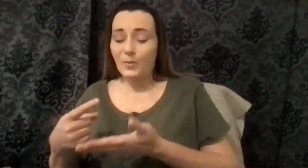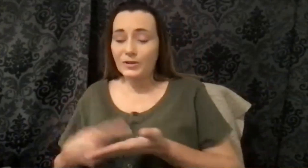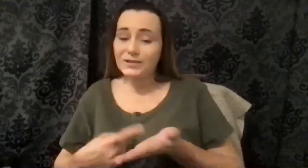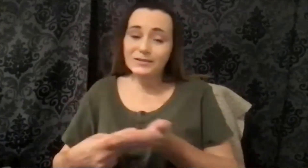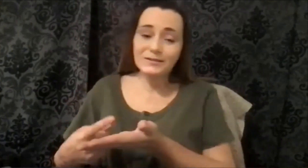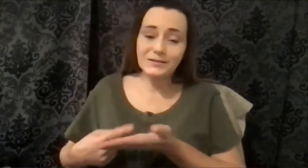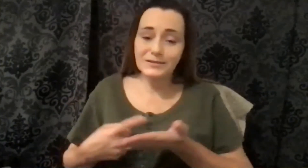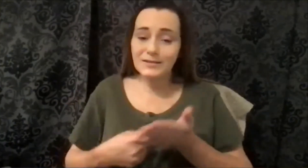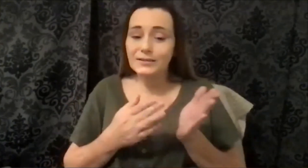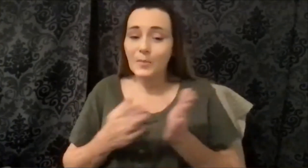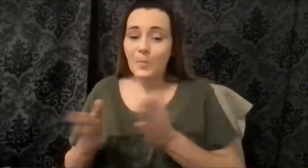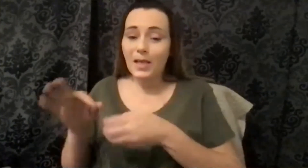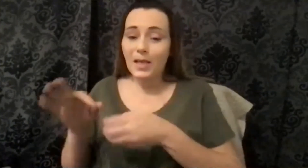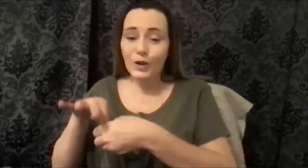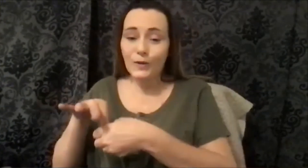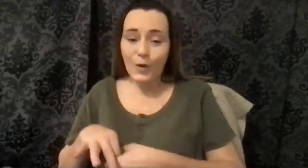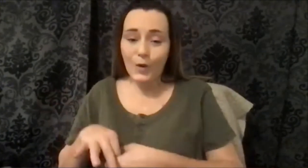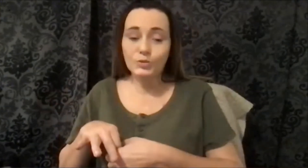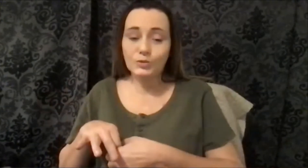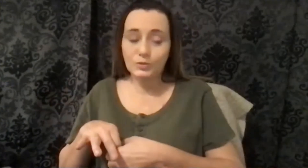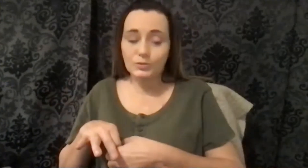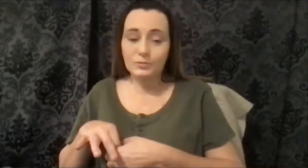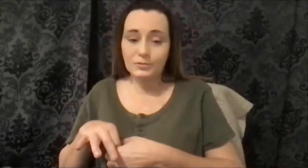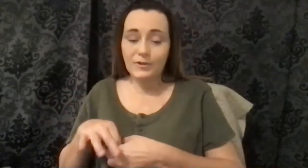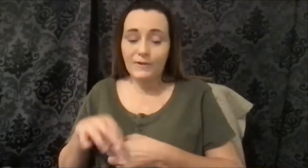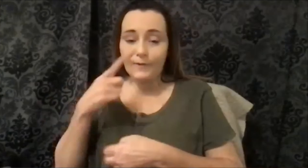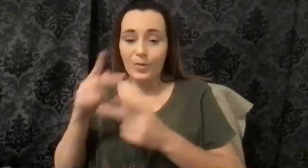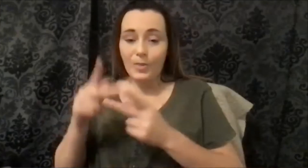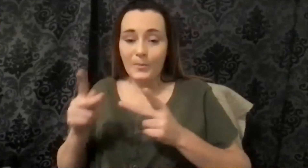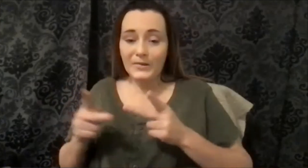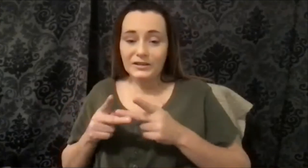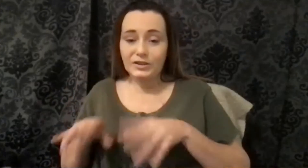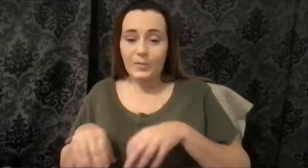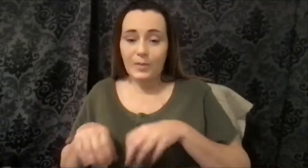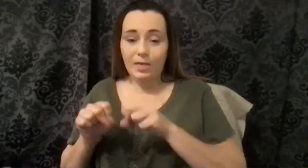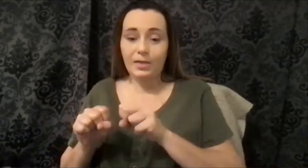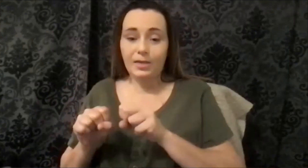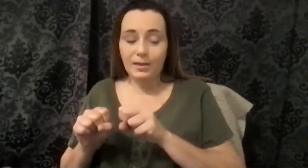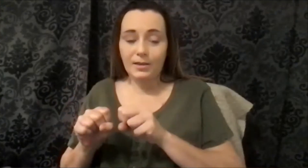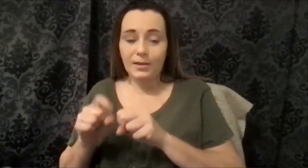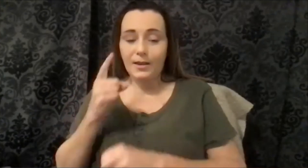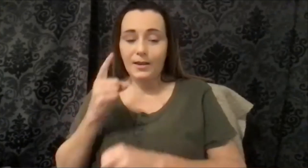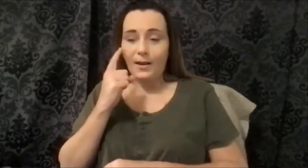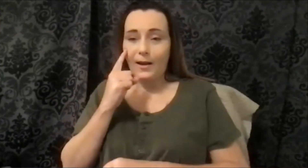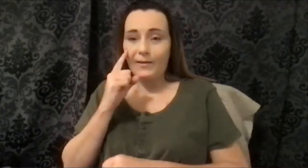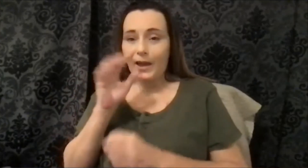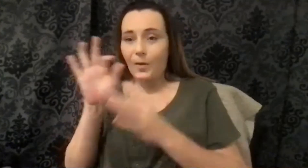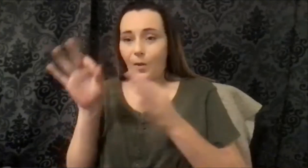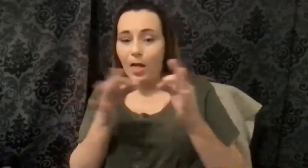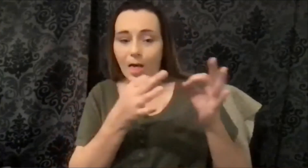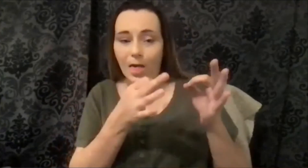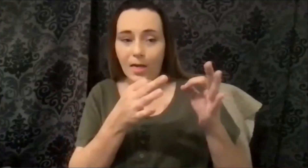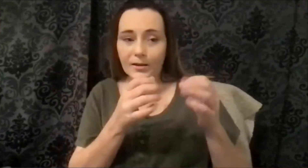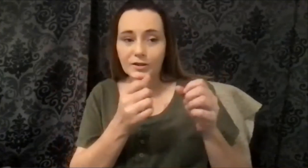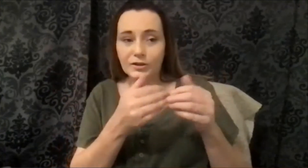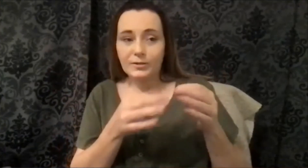on voting those positions to be filled. And I think we got caught up in the, hey, we're pushing everything off to next